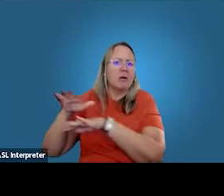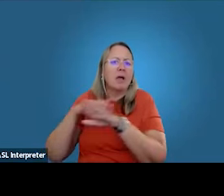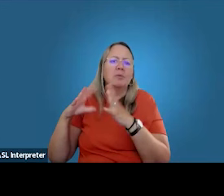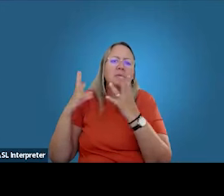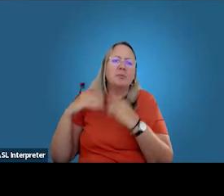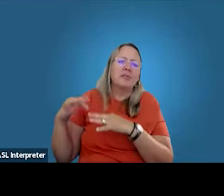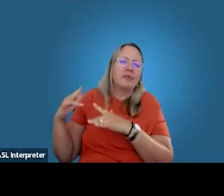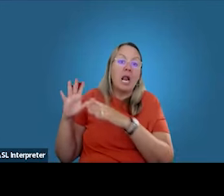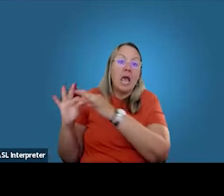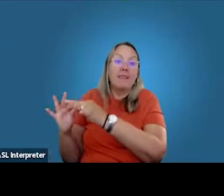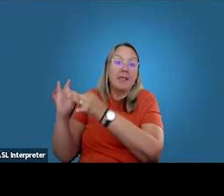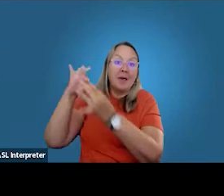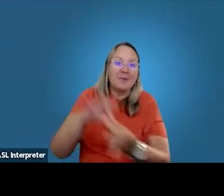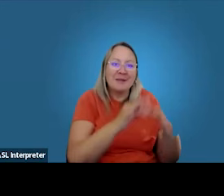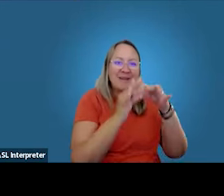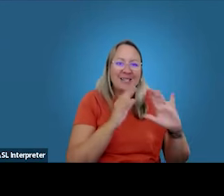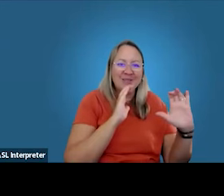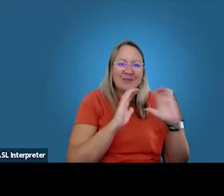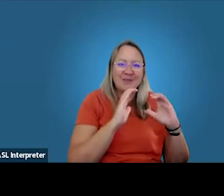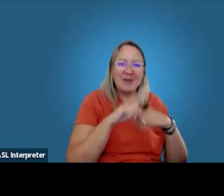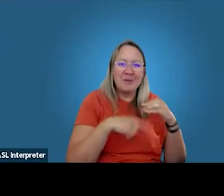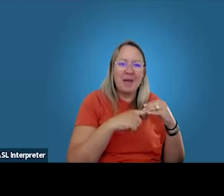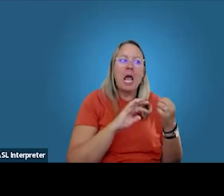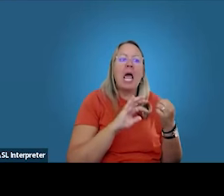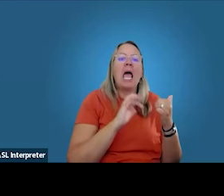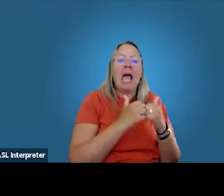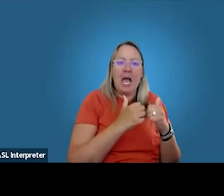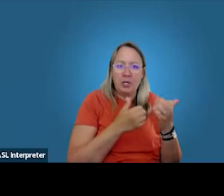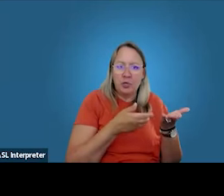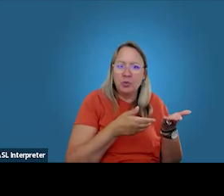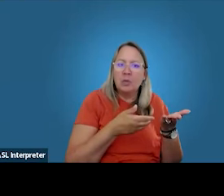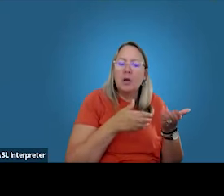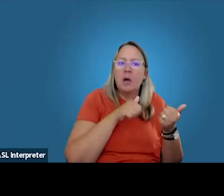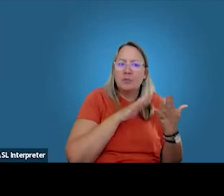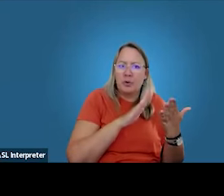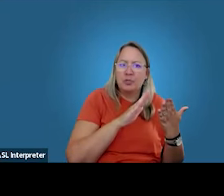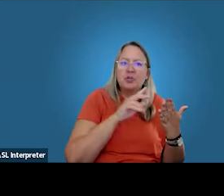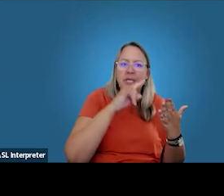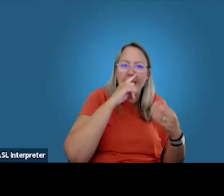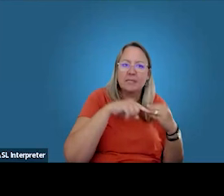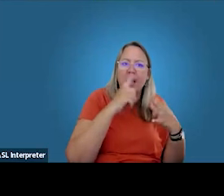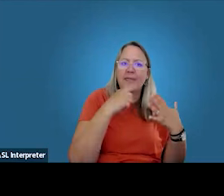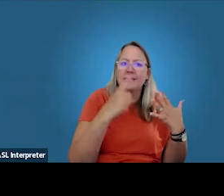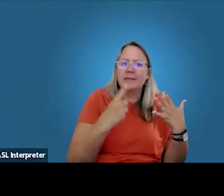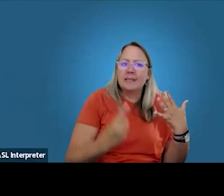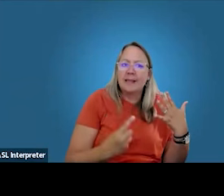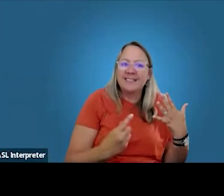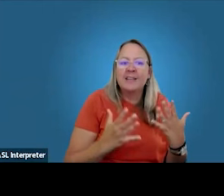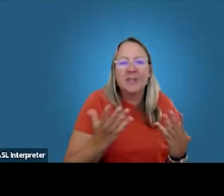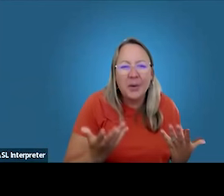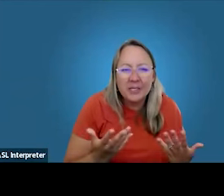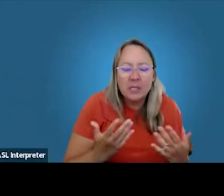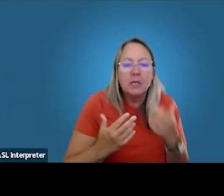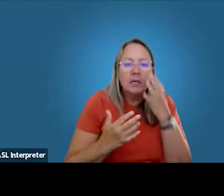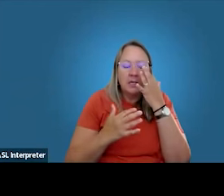then they linked that much more to communication about how do you take your kids through this? How do you educate them? And so that is playing with different story types within